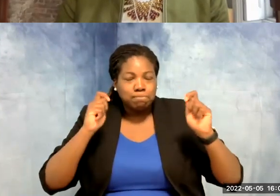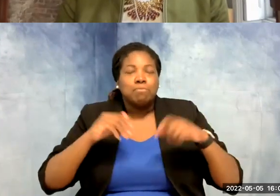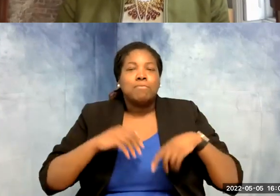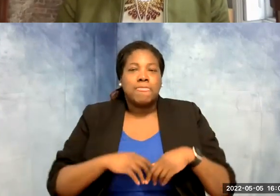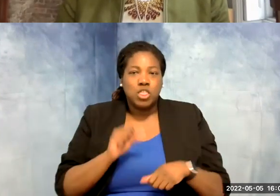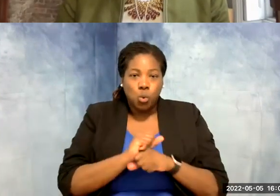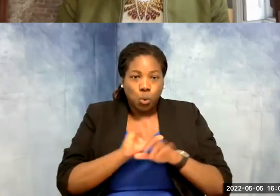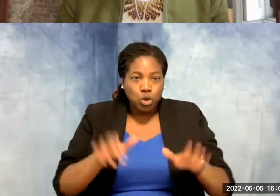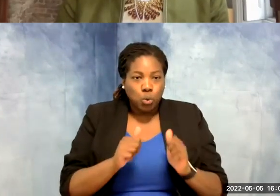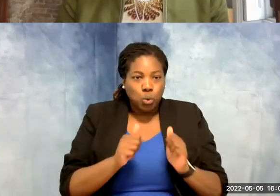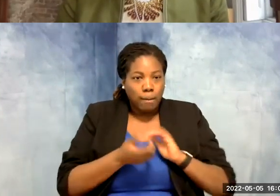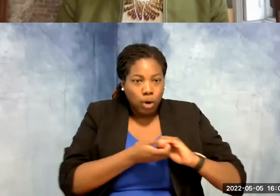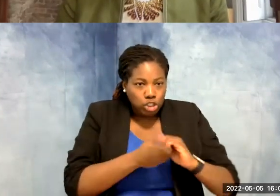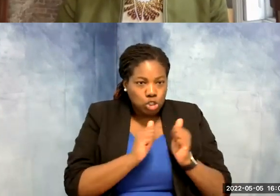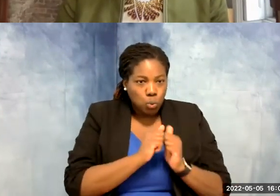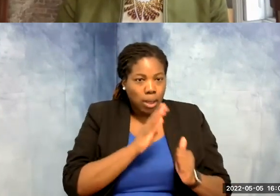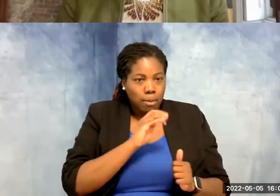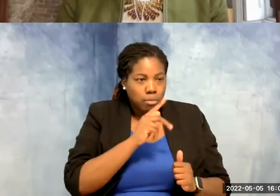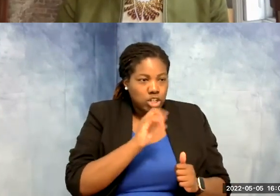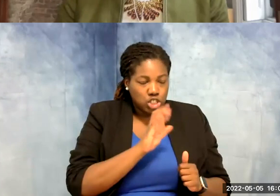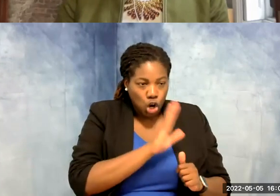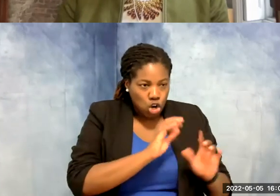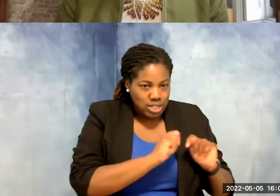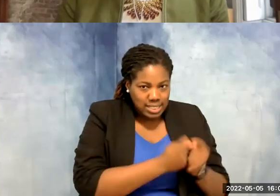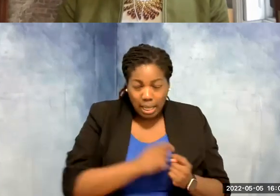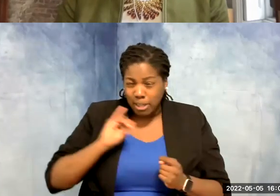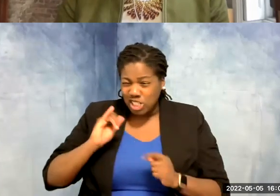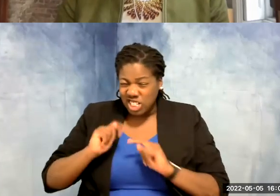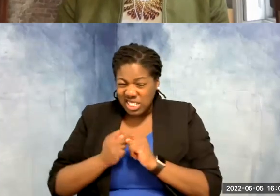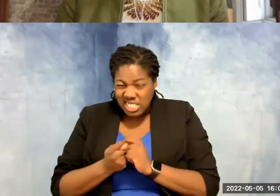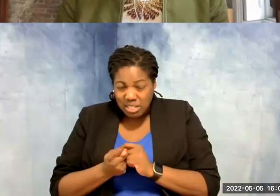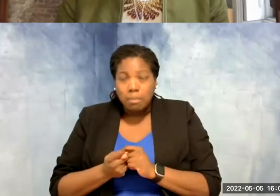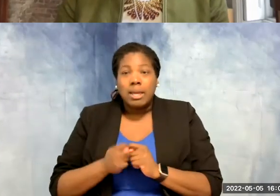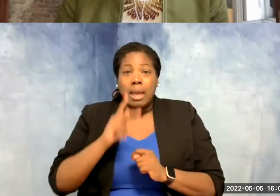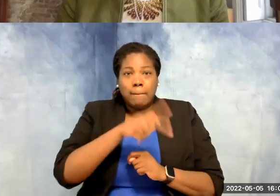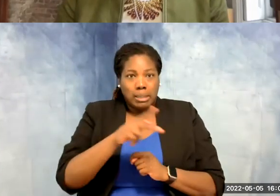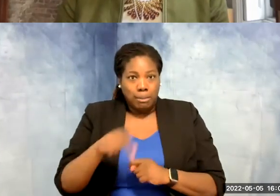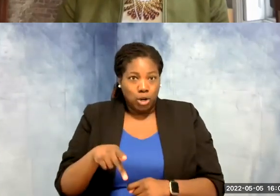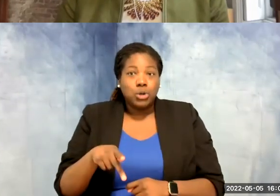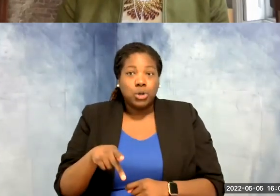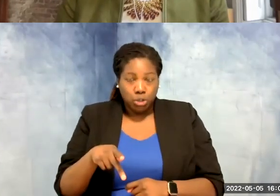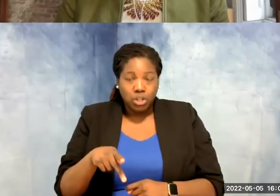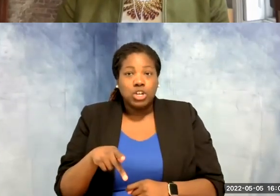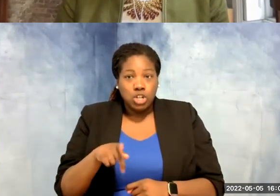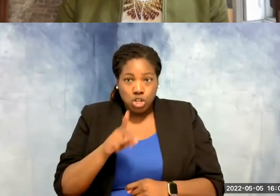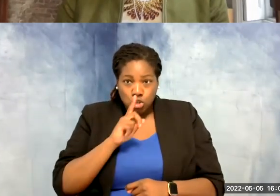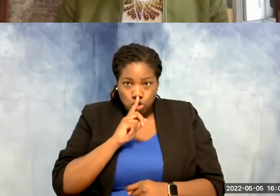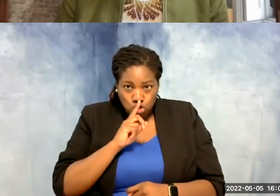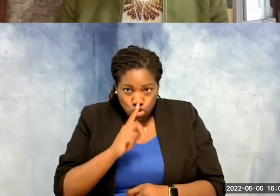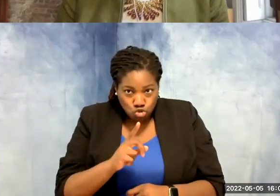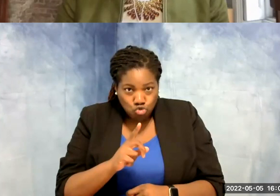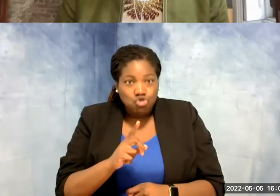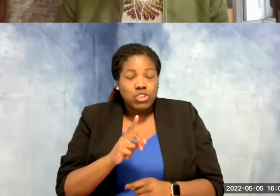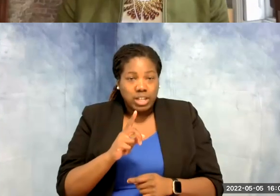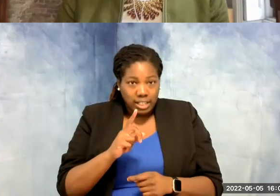in partnership with Bridget and her team and JJ's team, and also Planned Parenthood to galvanize public